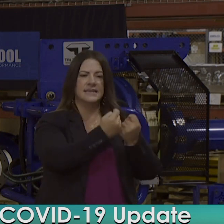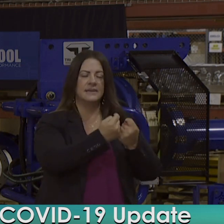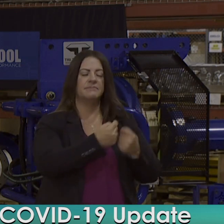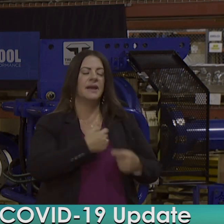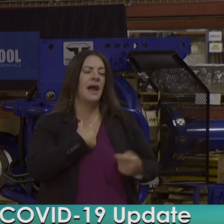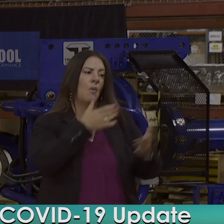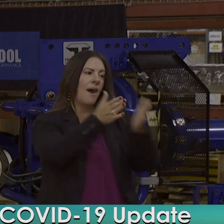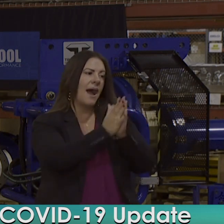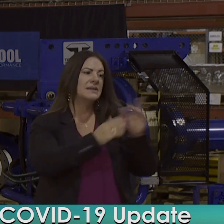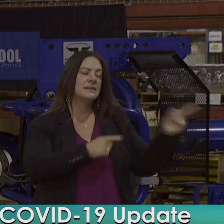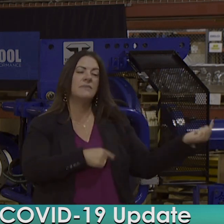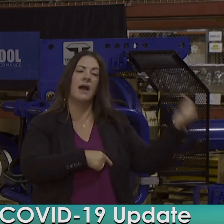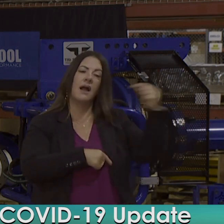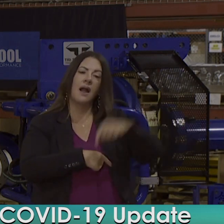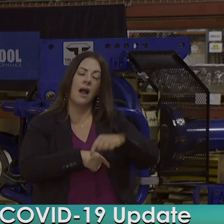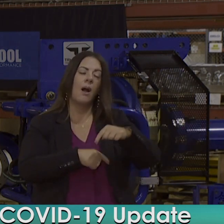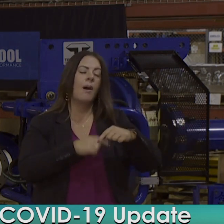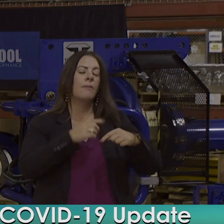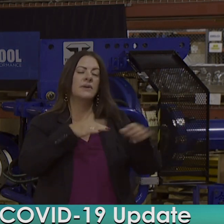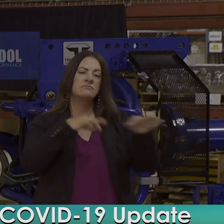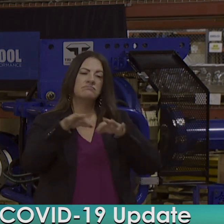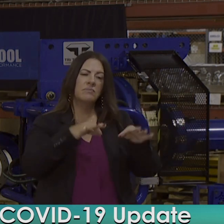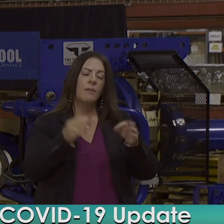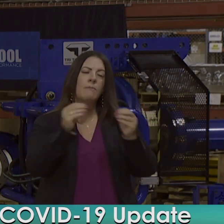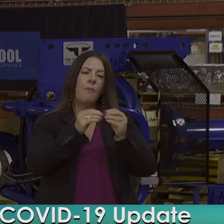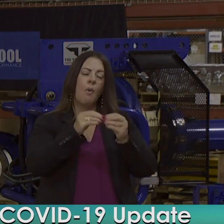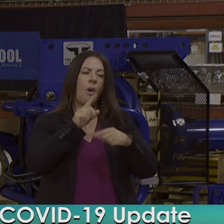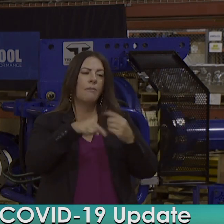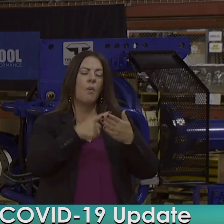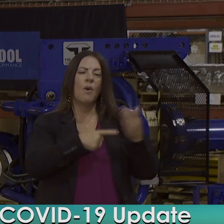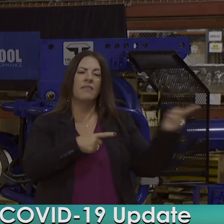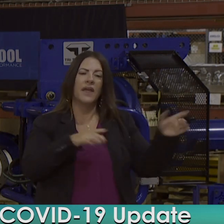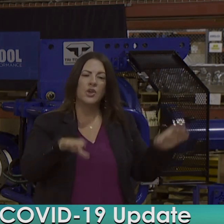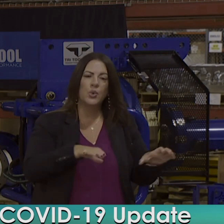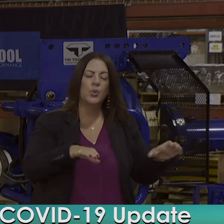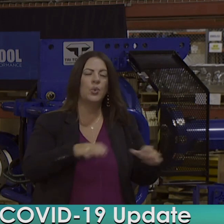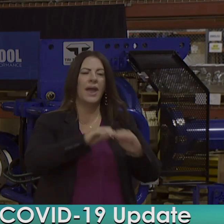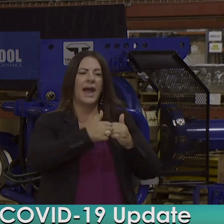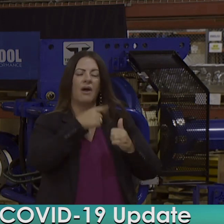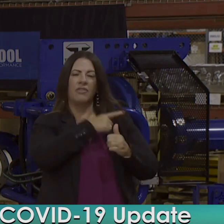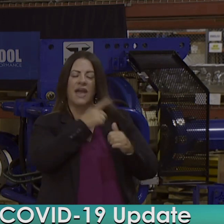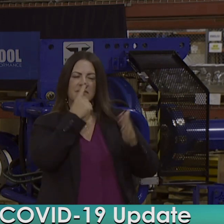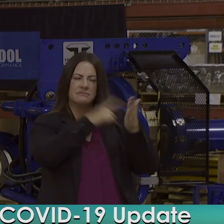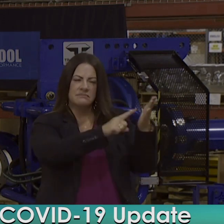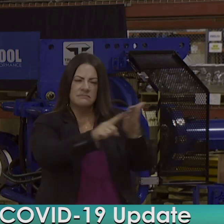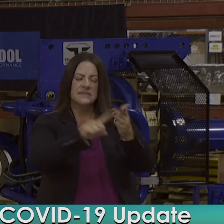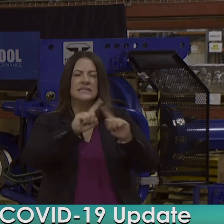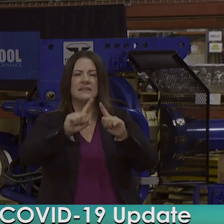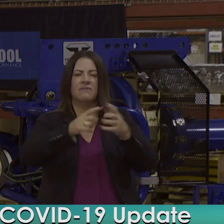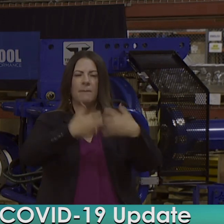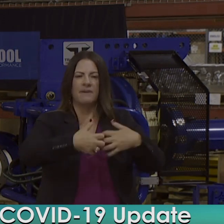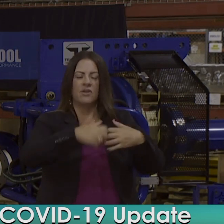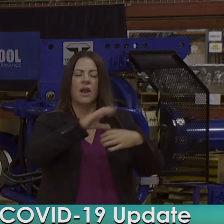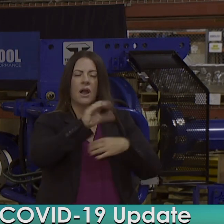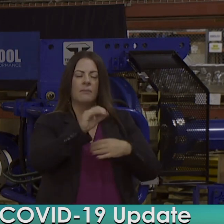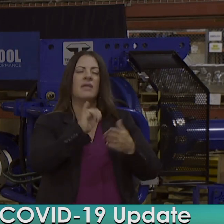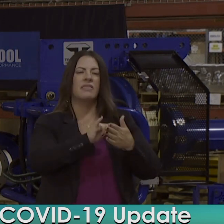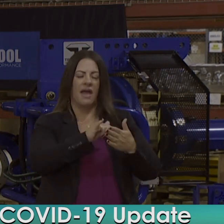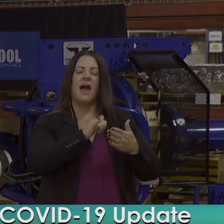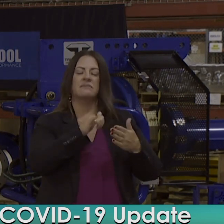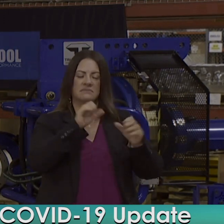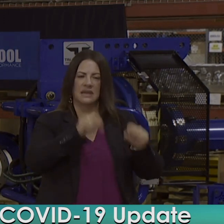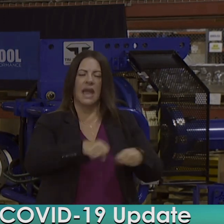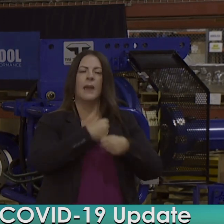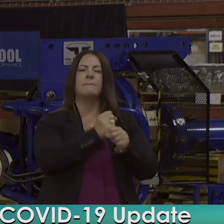about that work more specifically, and the kind of vetting that he's done and the kind of products and protocols that he's